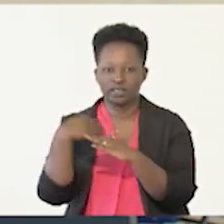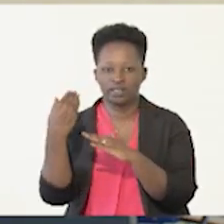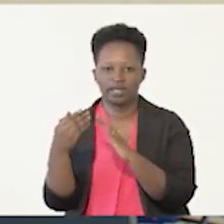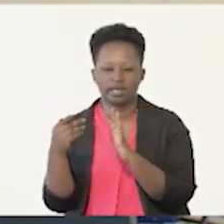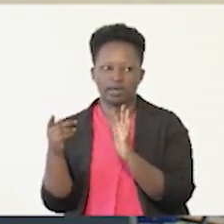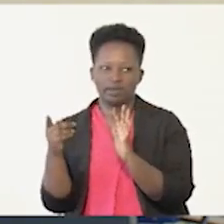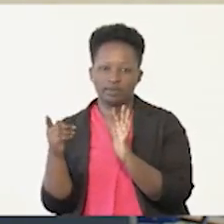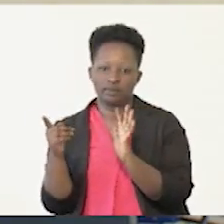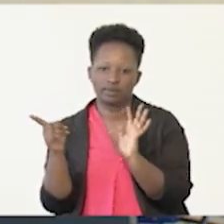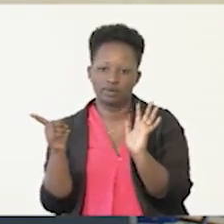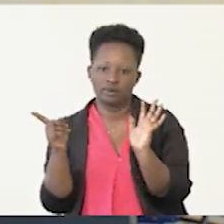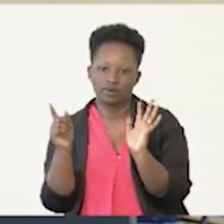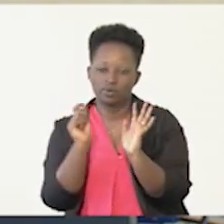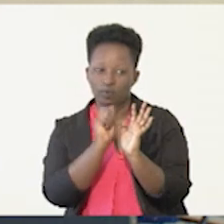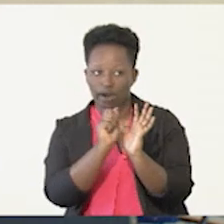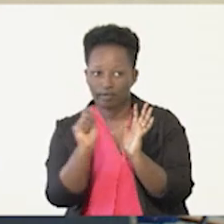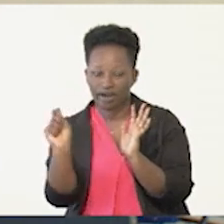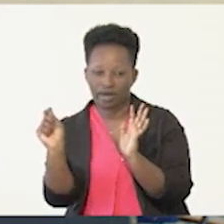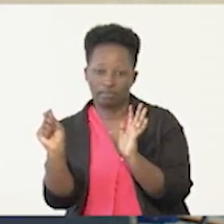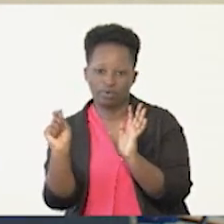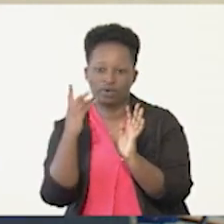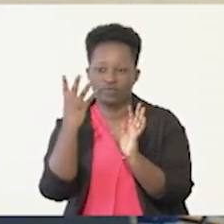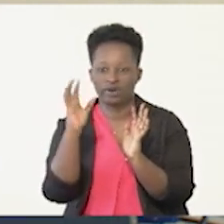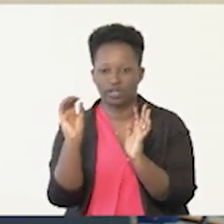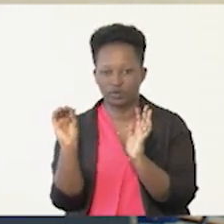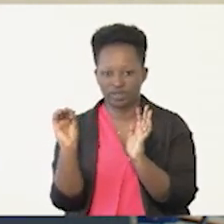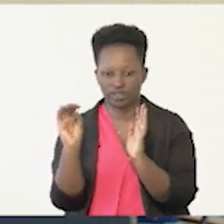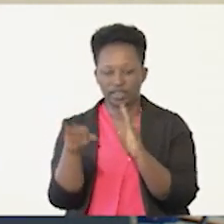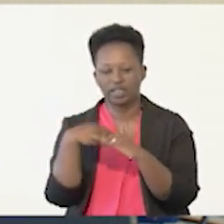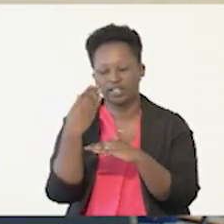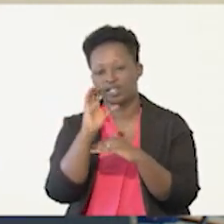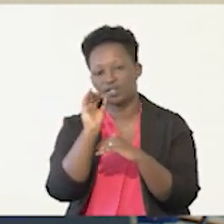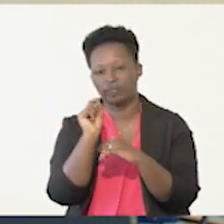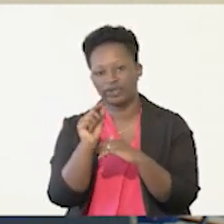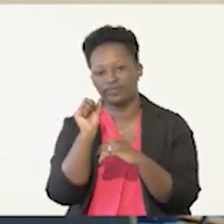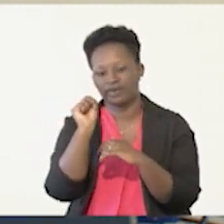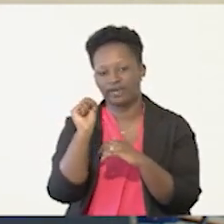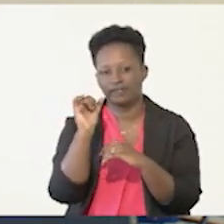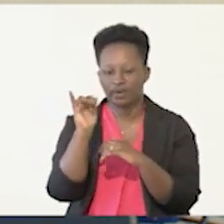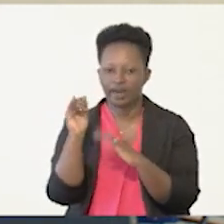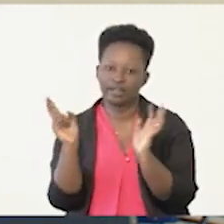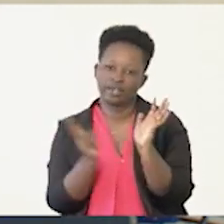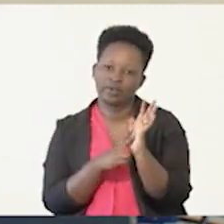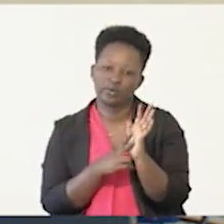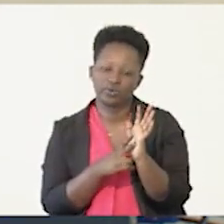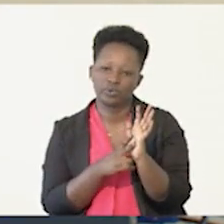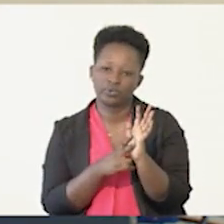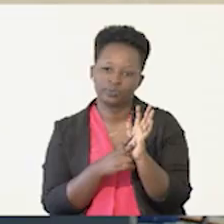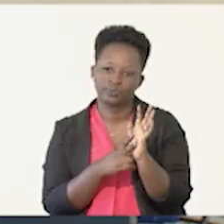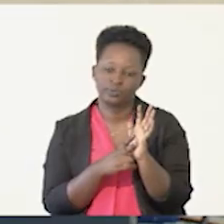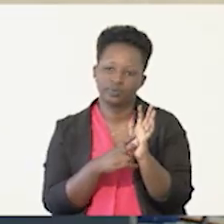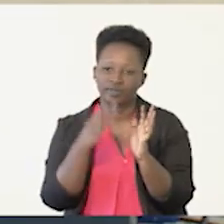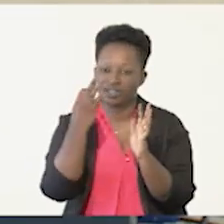away the 400. So our 0.5 Y will be equal to, if you